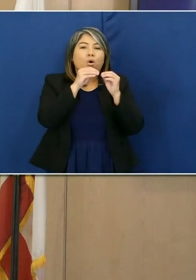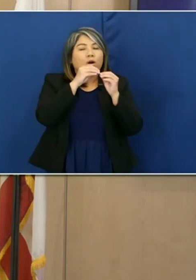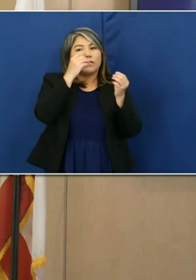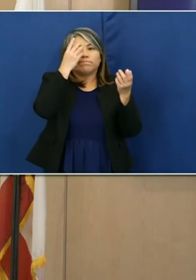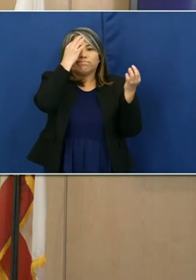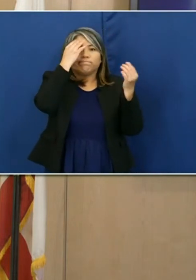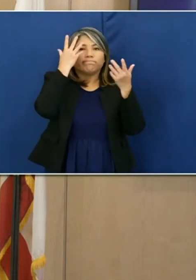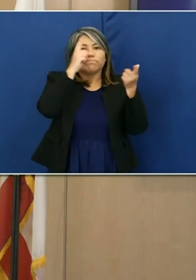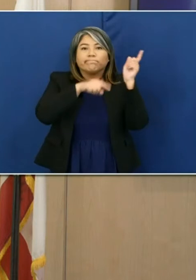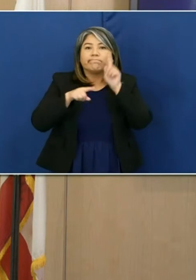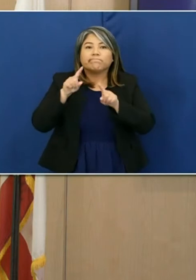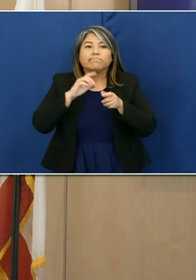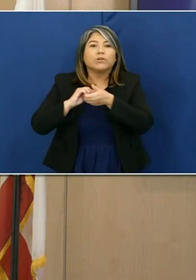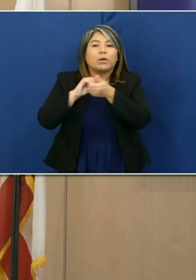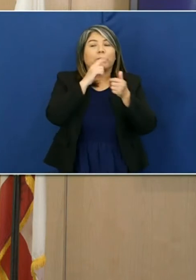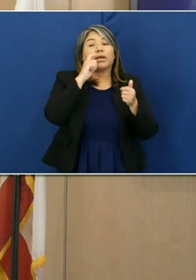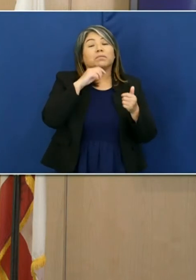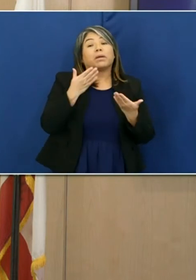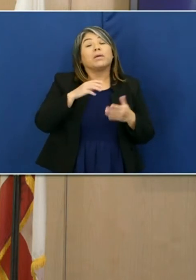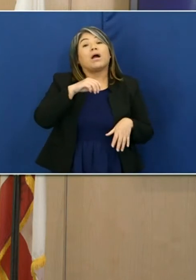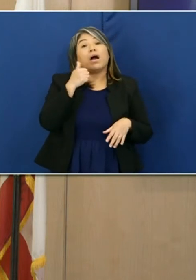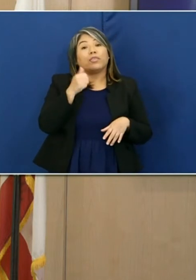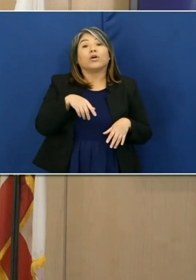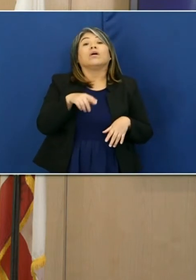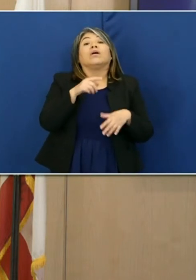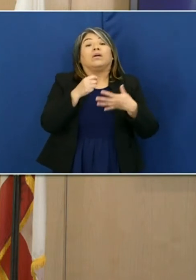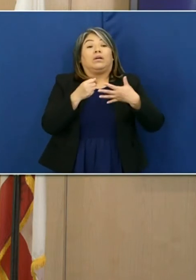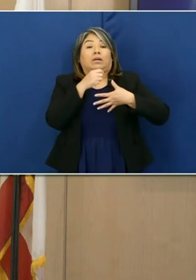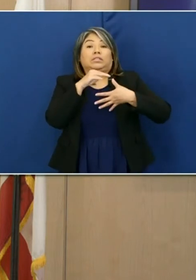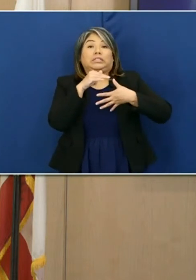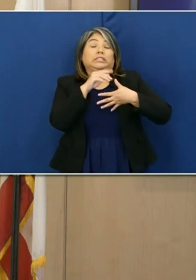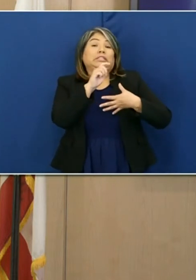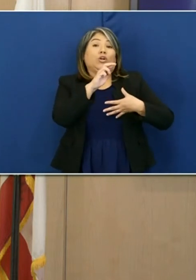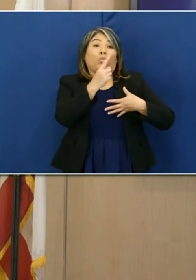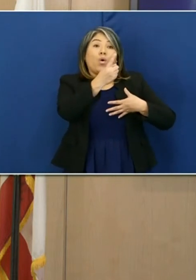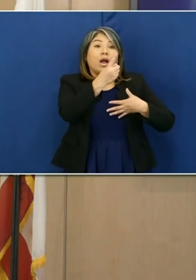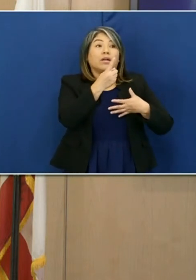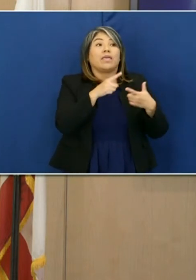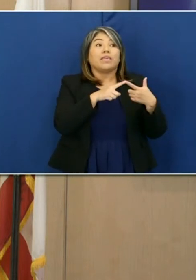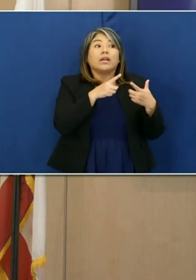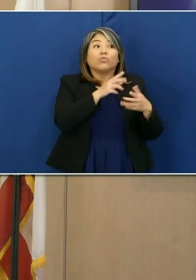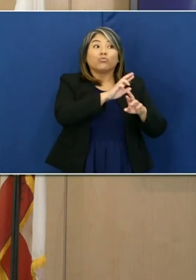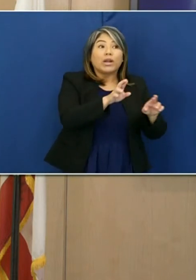entity that has Tier 1A individuals who might be ready to receive the vaccine and they didn't have enough.